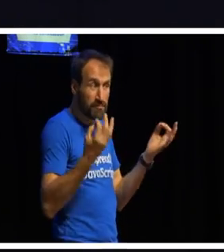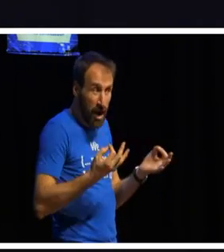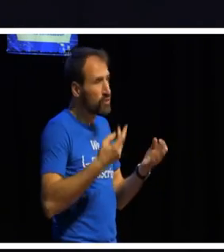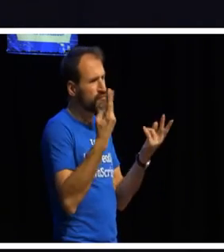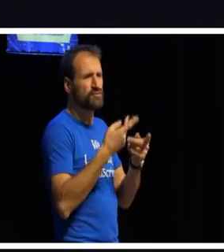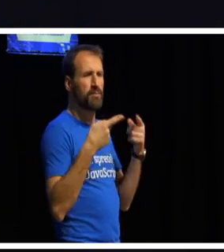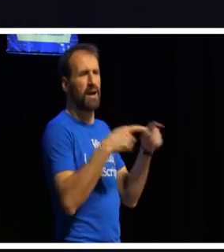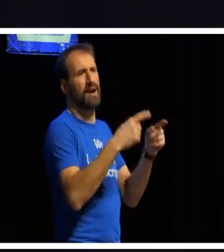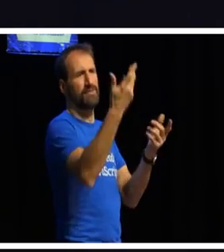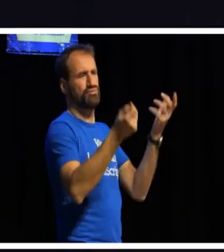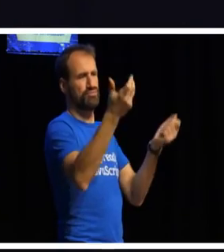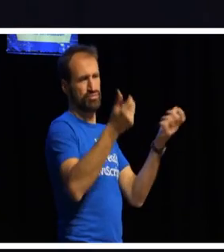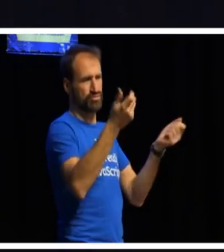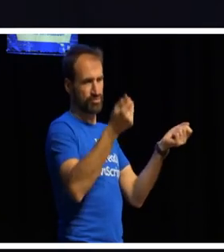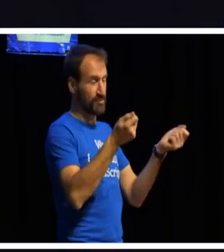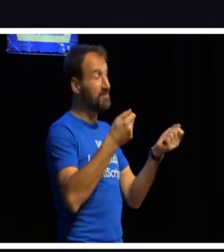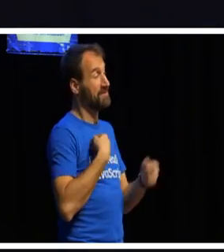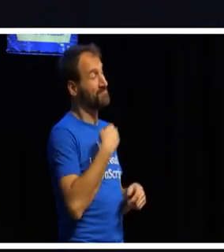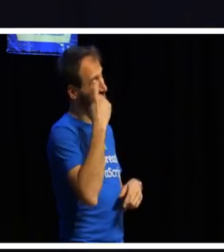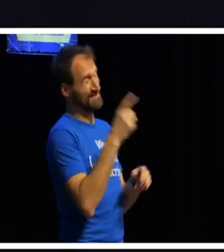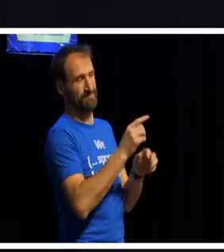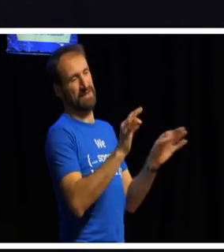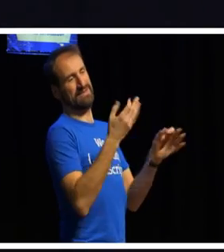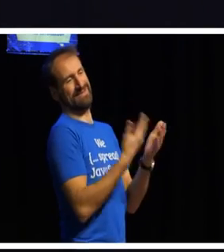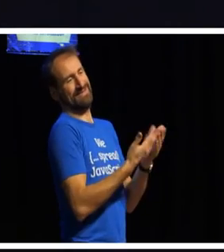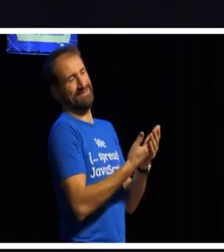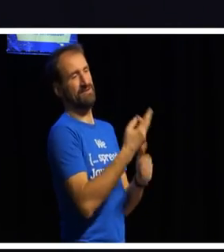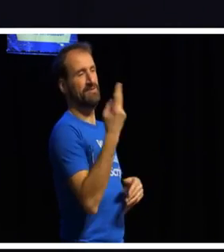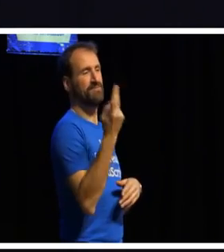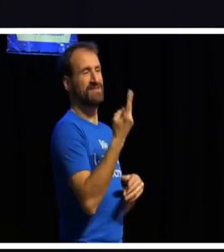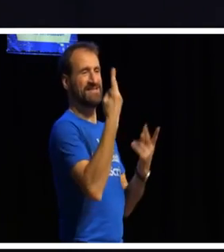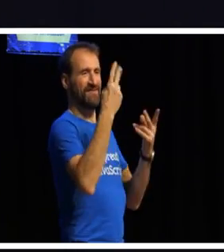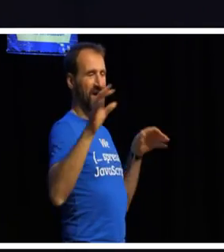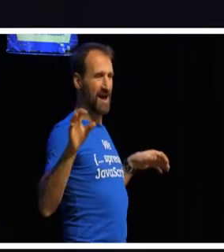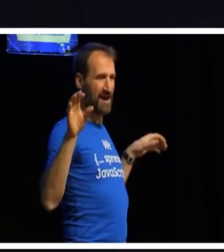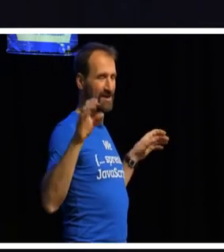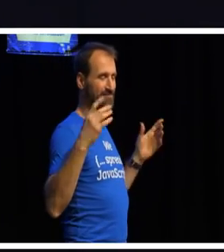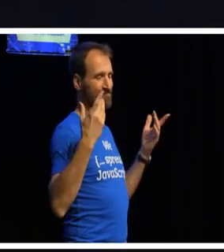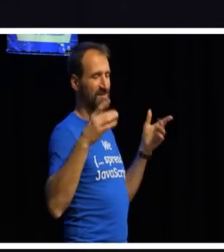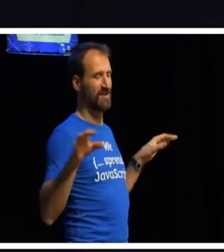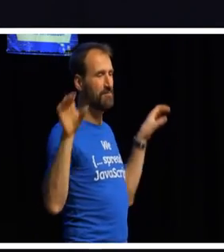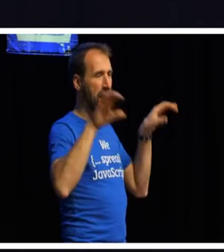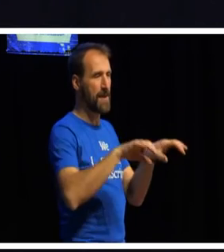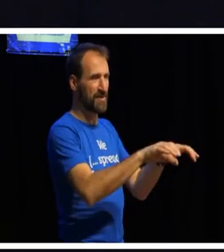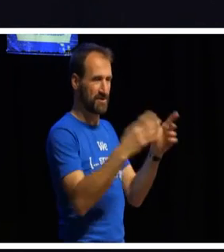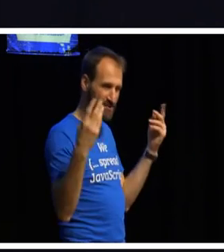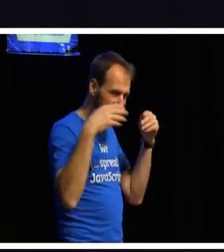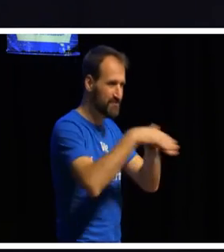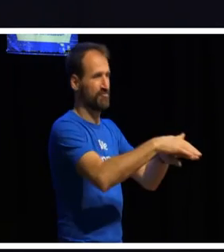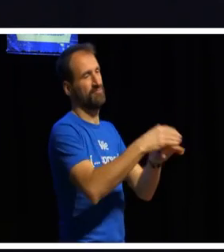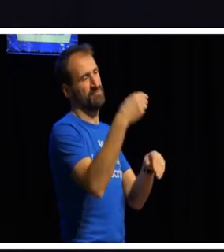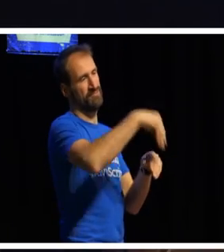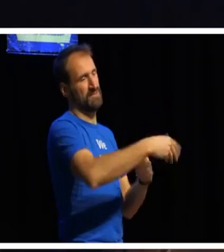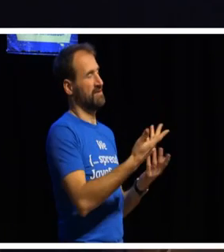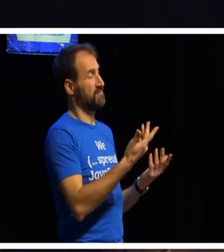So now we're getting this best of both. We're piping these two sources into one response. We're responding quickly from the cache, but then streaming